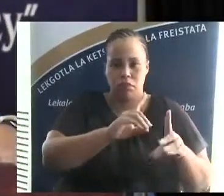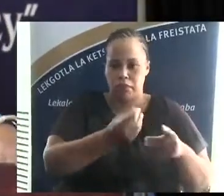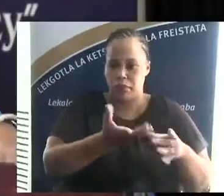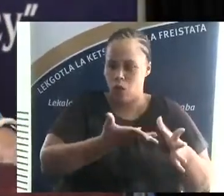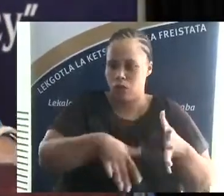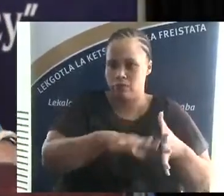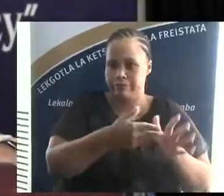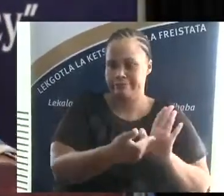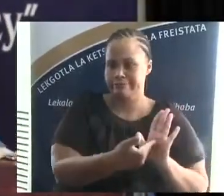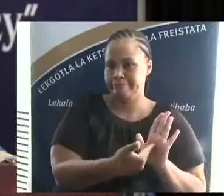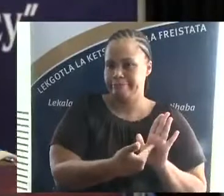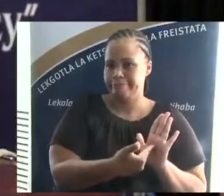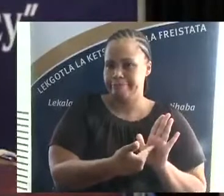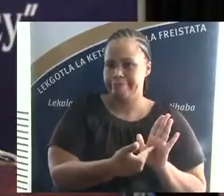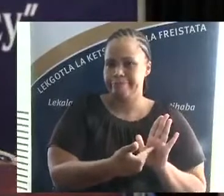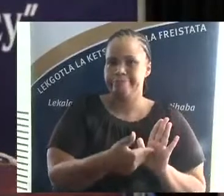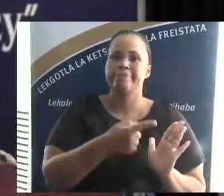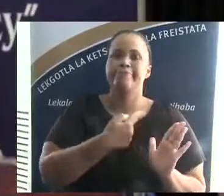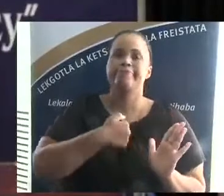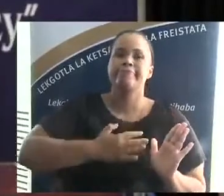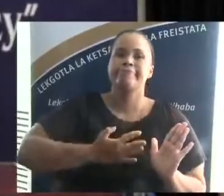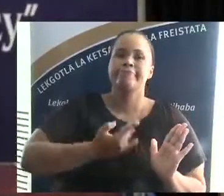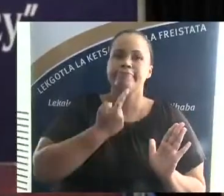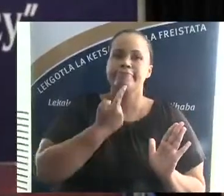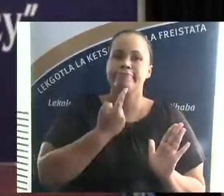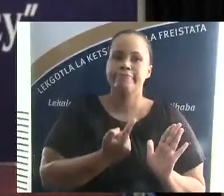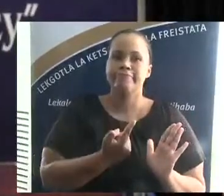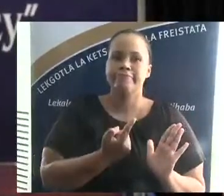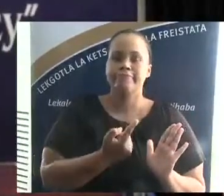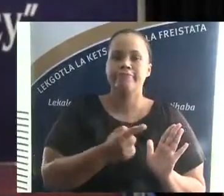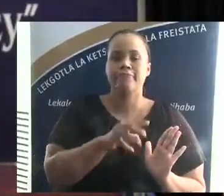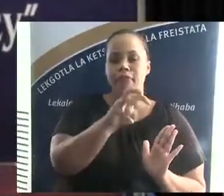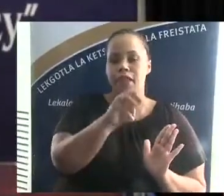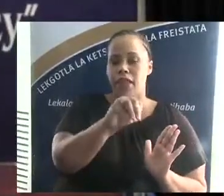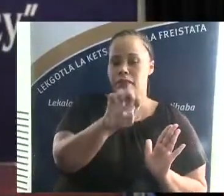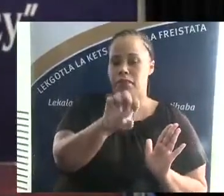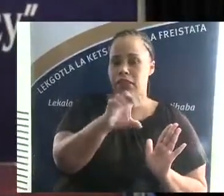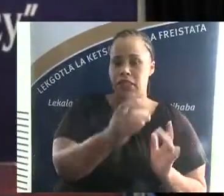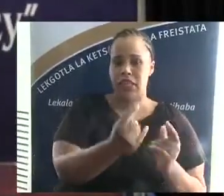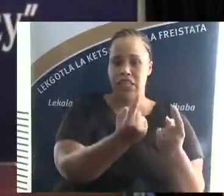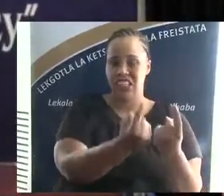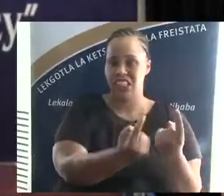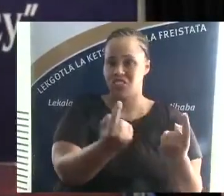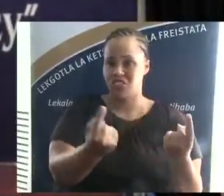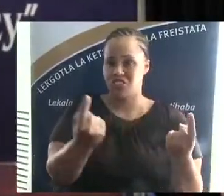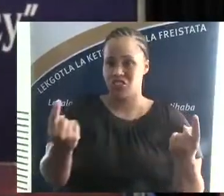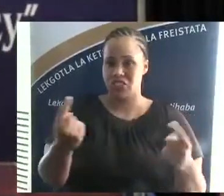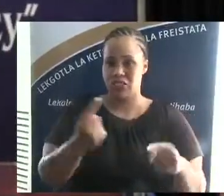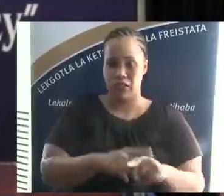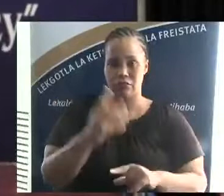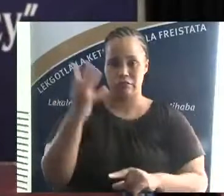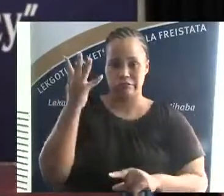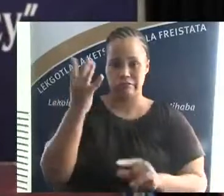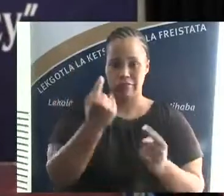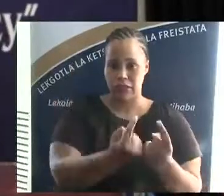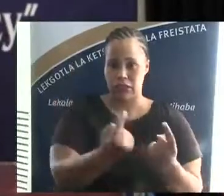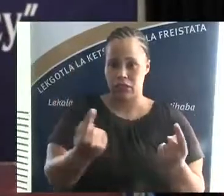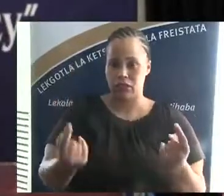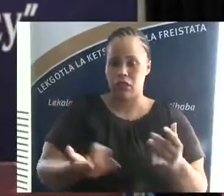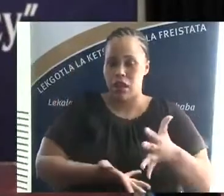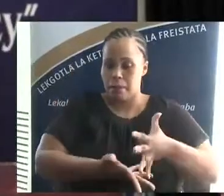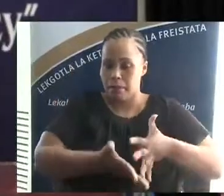cluster. And we want to state that each MEC, during their own budget vote, will outline their